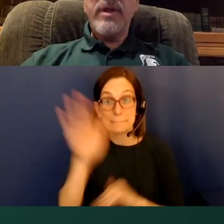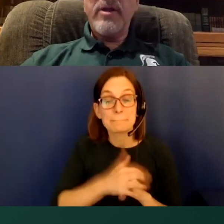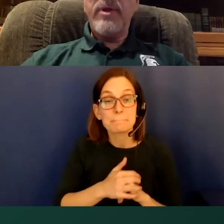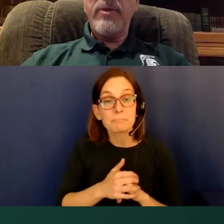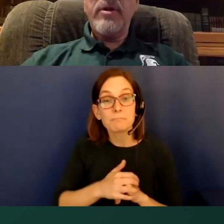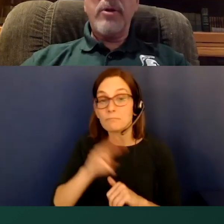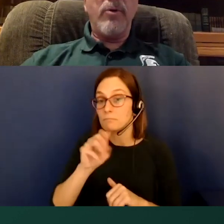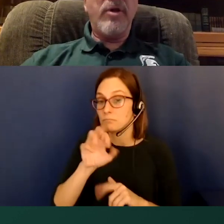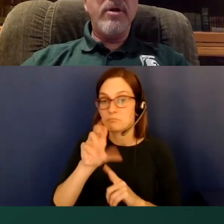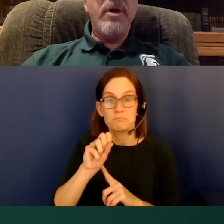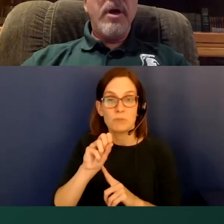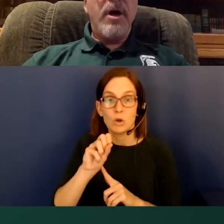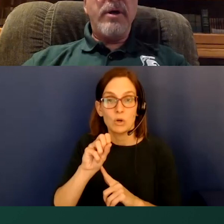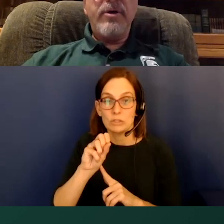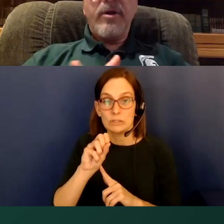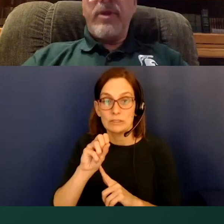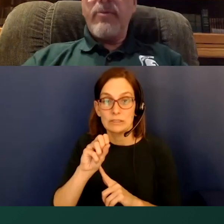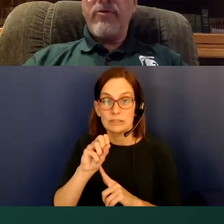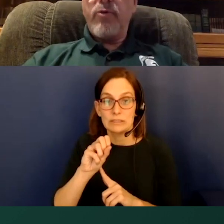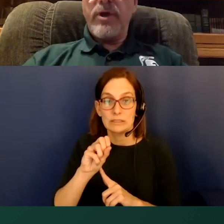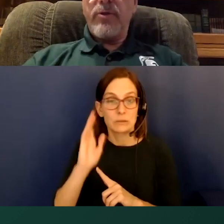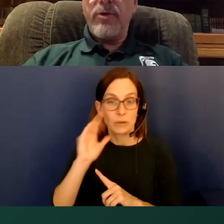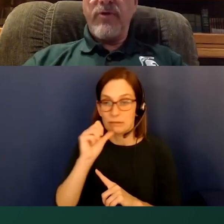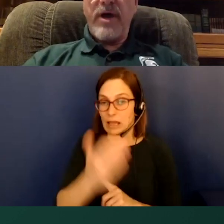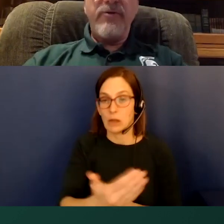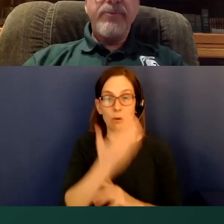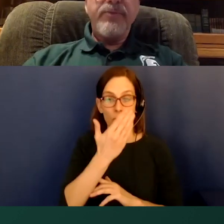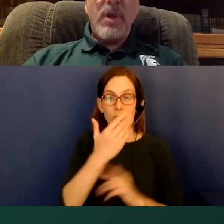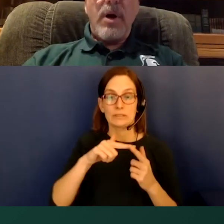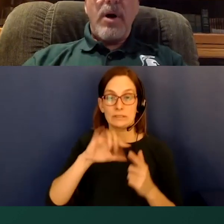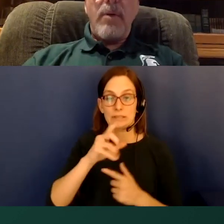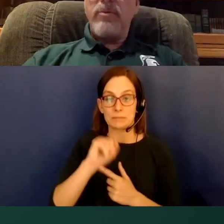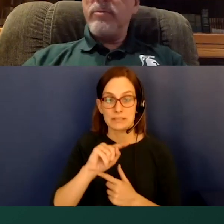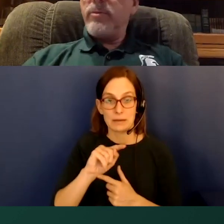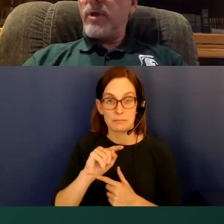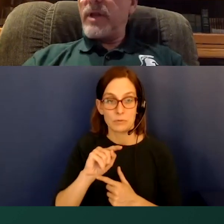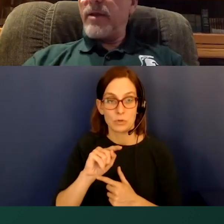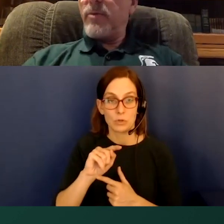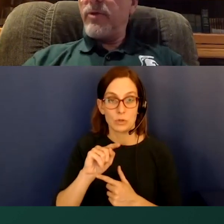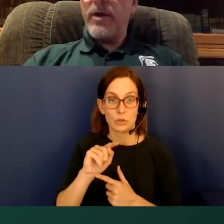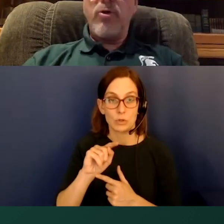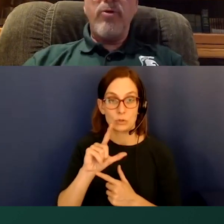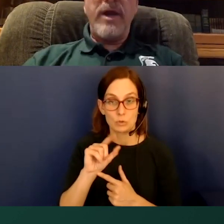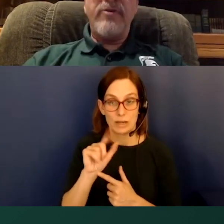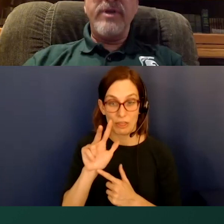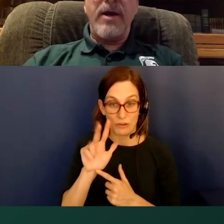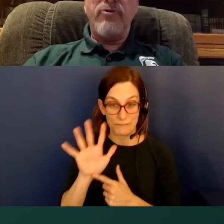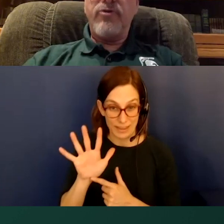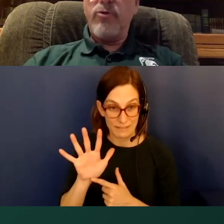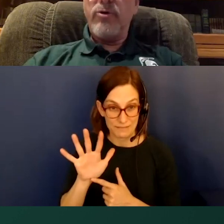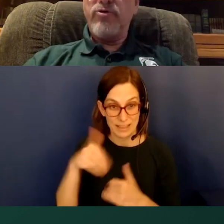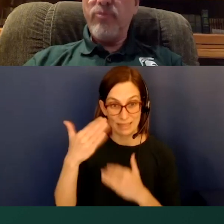Mars will not be this close until September of 2035. This last month in October, it